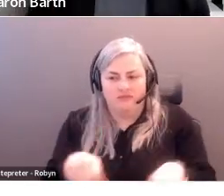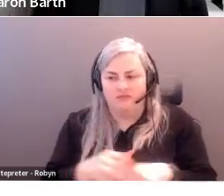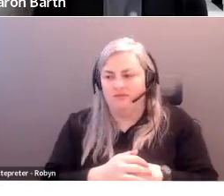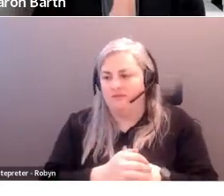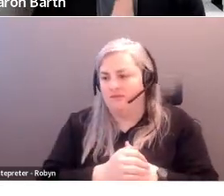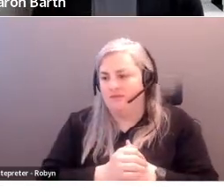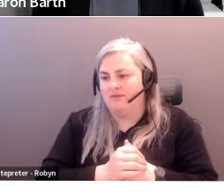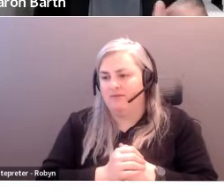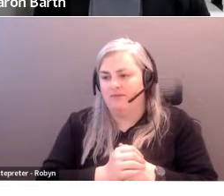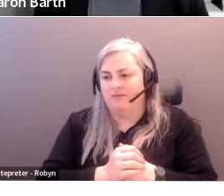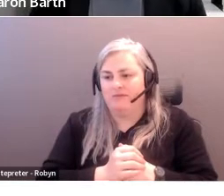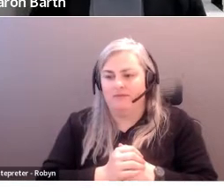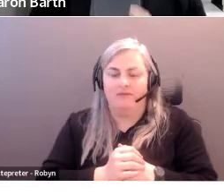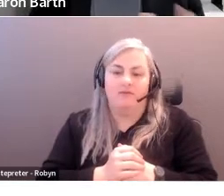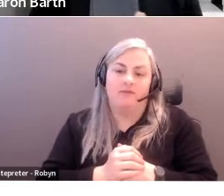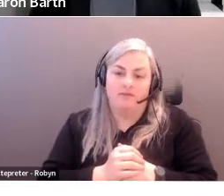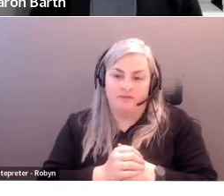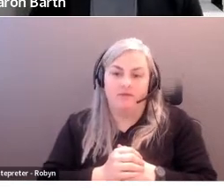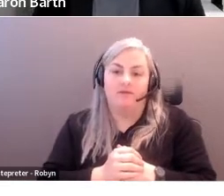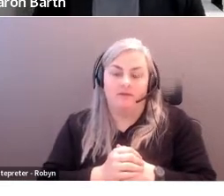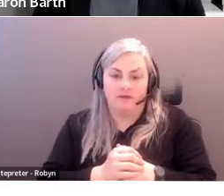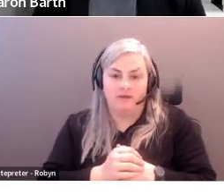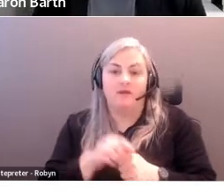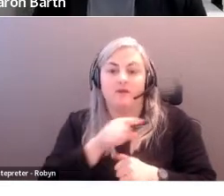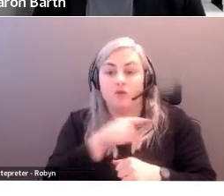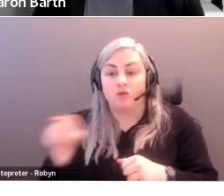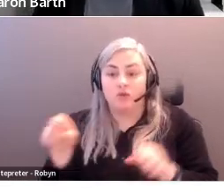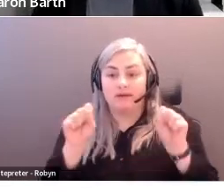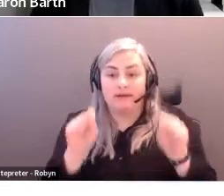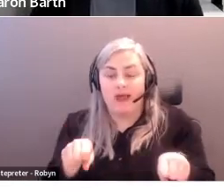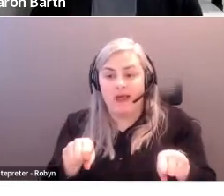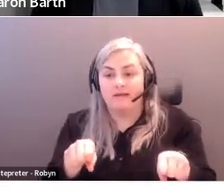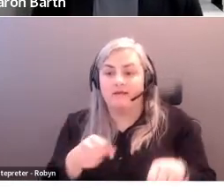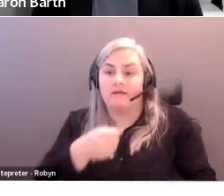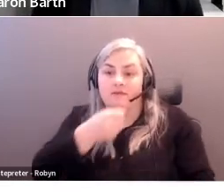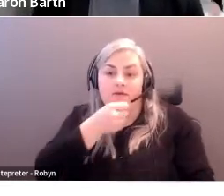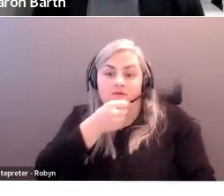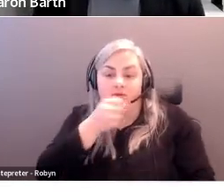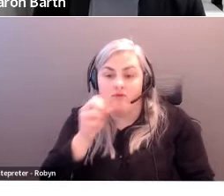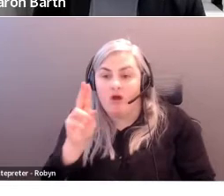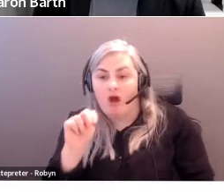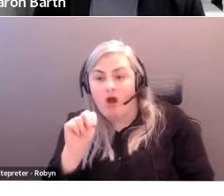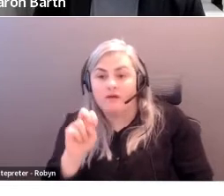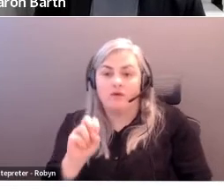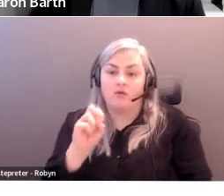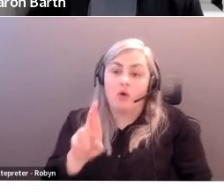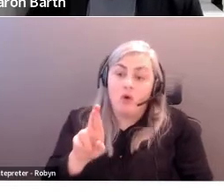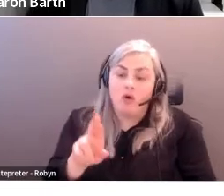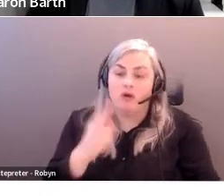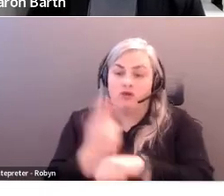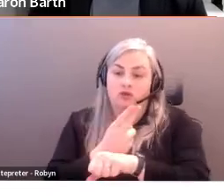just have a question, and you can put on your microphone or use the chat to answer this question.